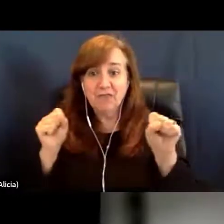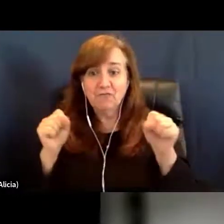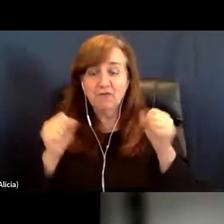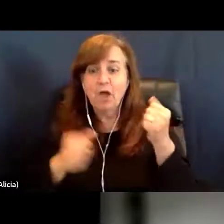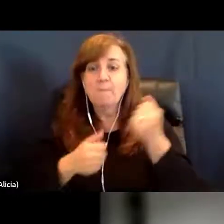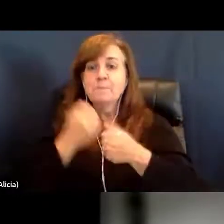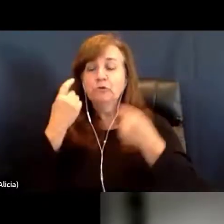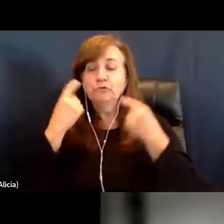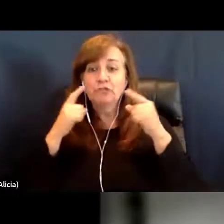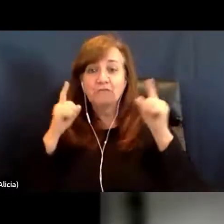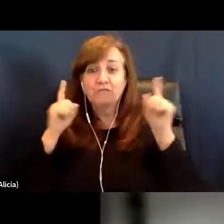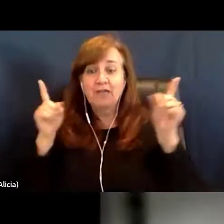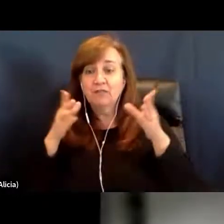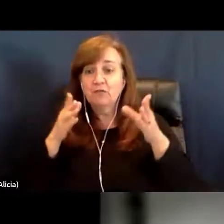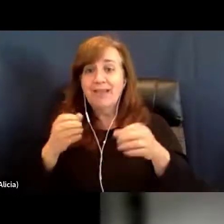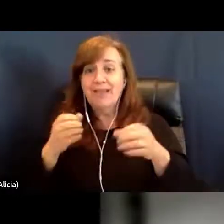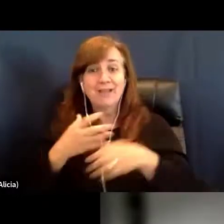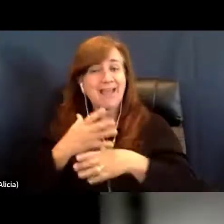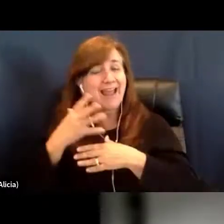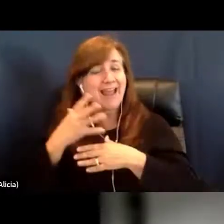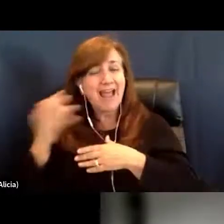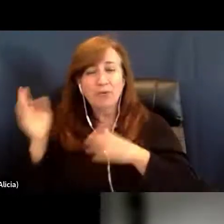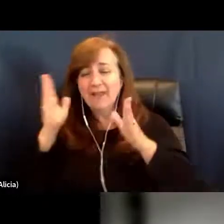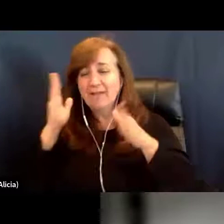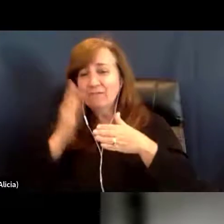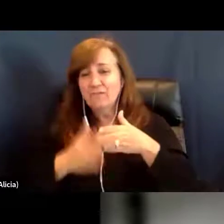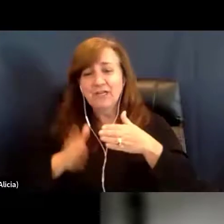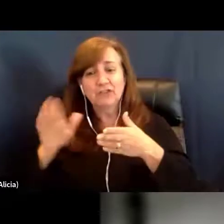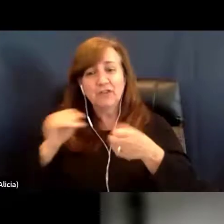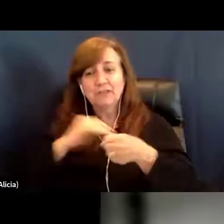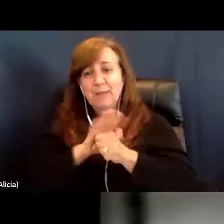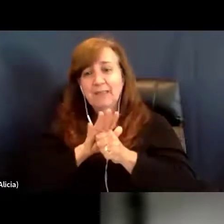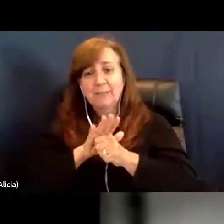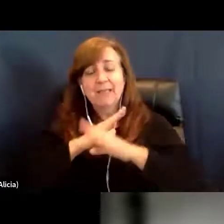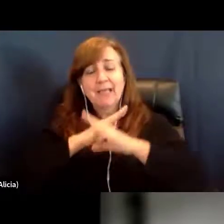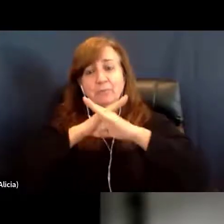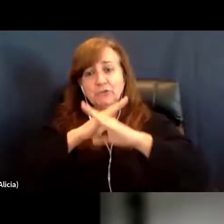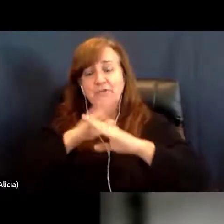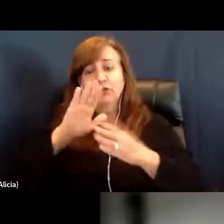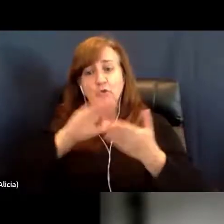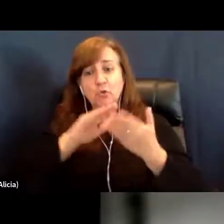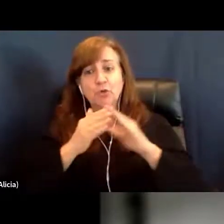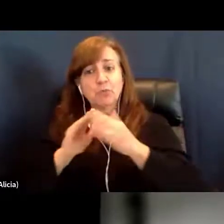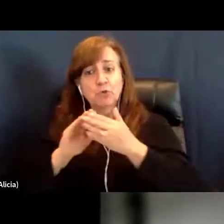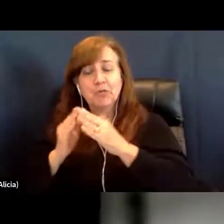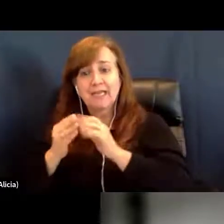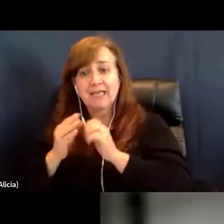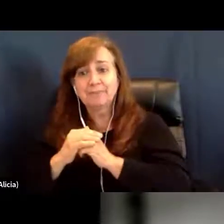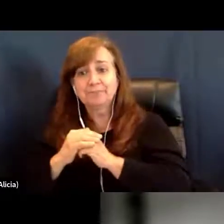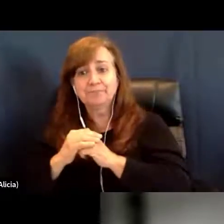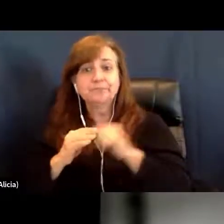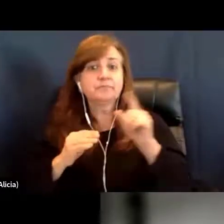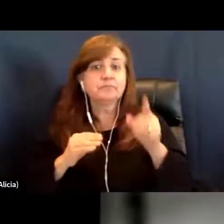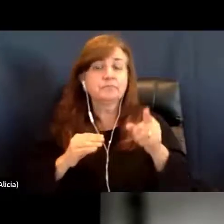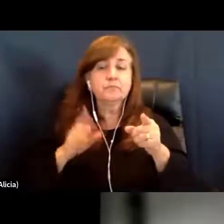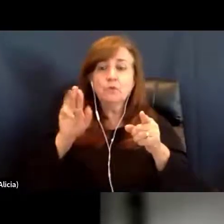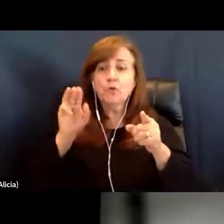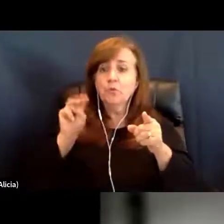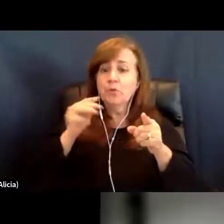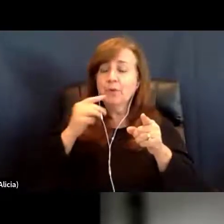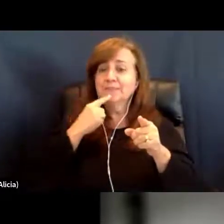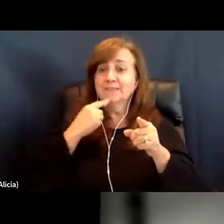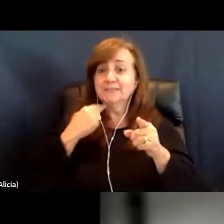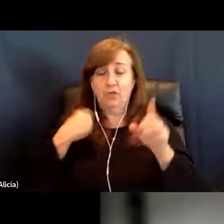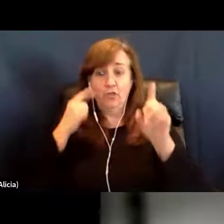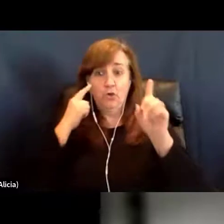get us out of this pandemic and to protect yourselves and your community. Yeah. And I will say that our goal with this education series is simply